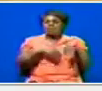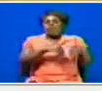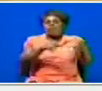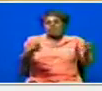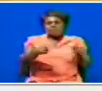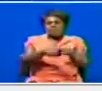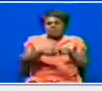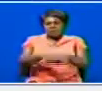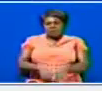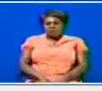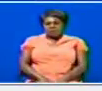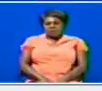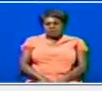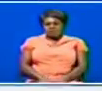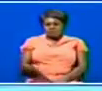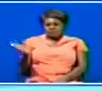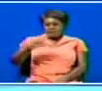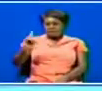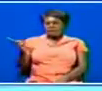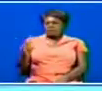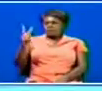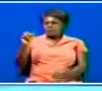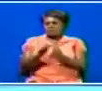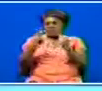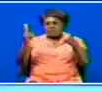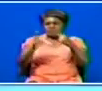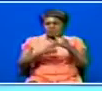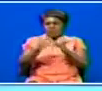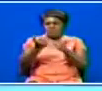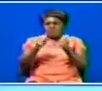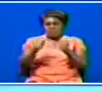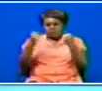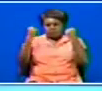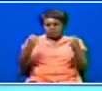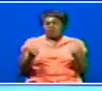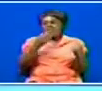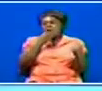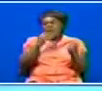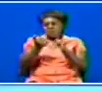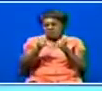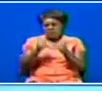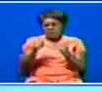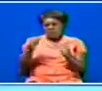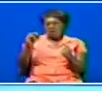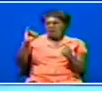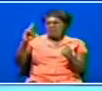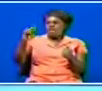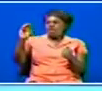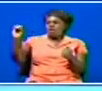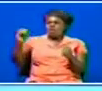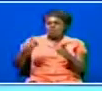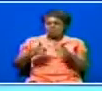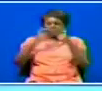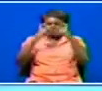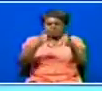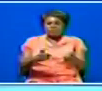Shaw. And back to Nairobi, the 2017 edition of Kenya's Strongest Man competition saw Joseph Iroh crowned the